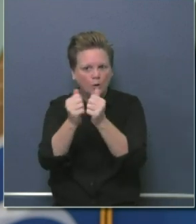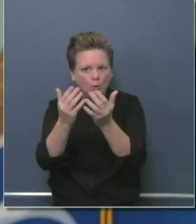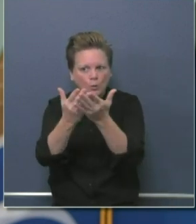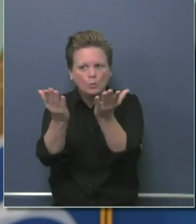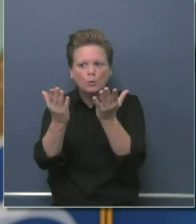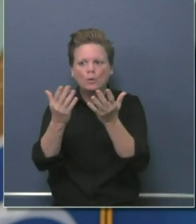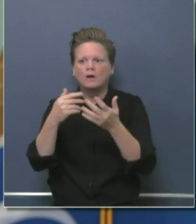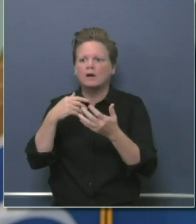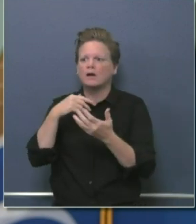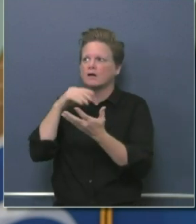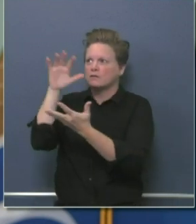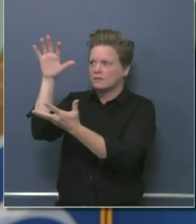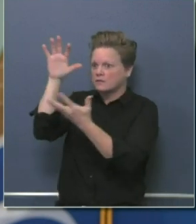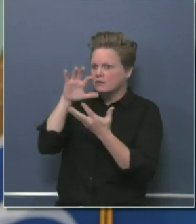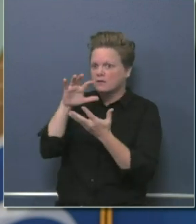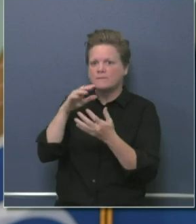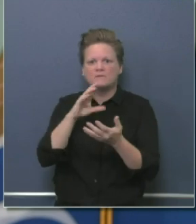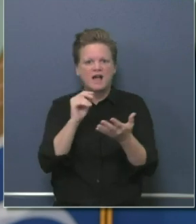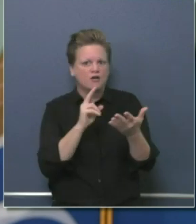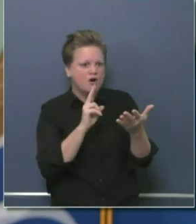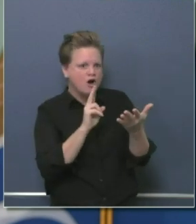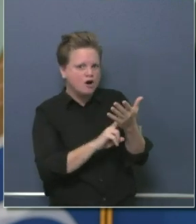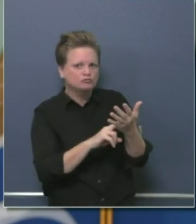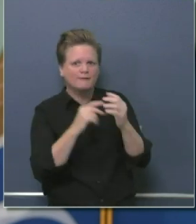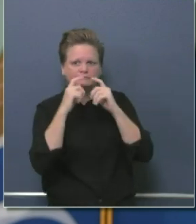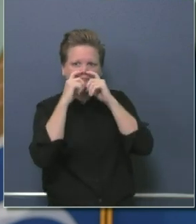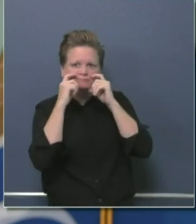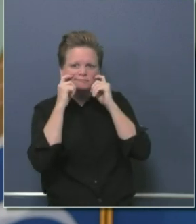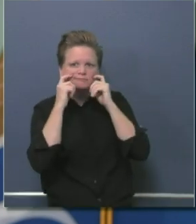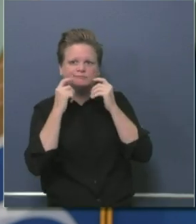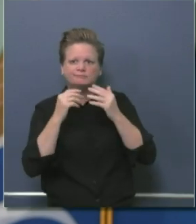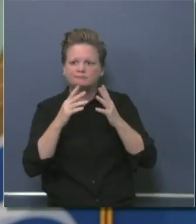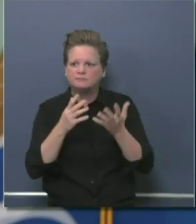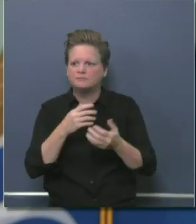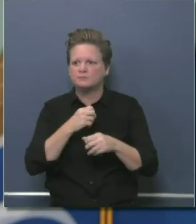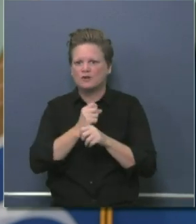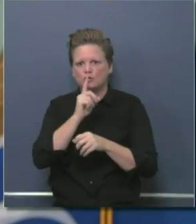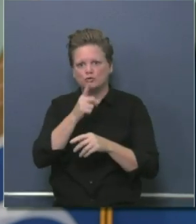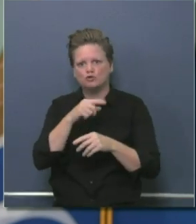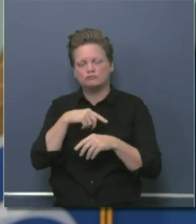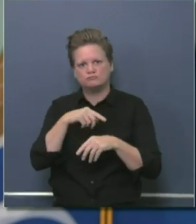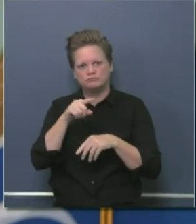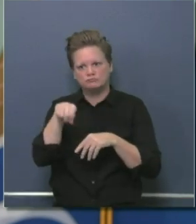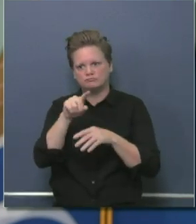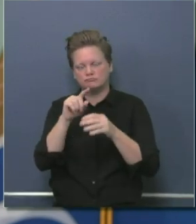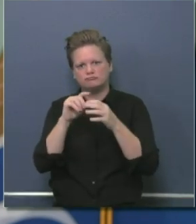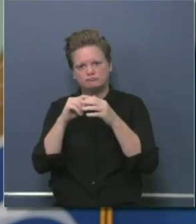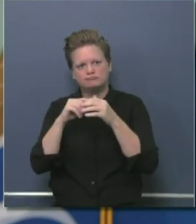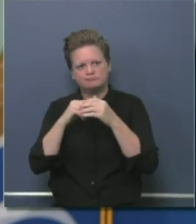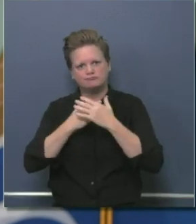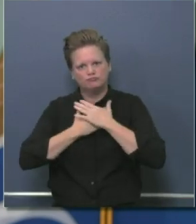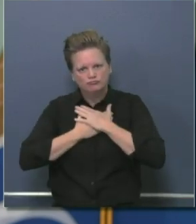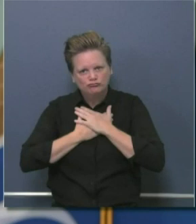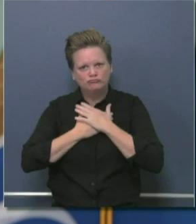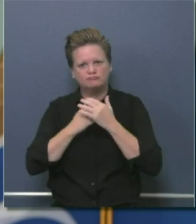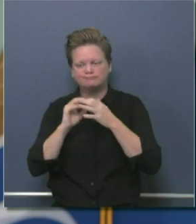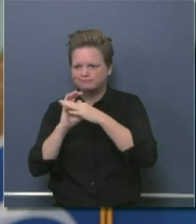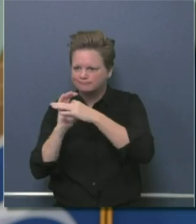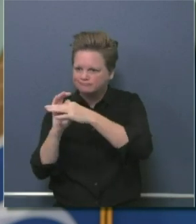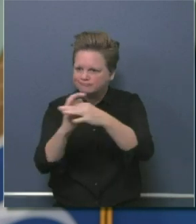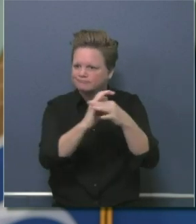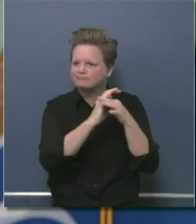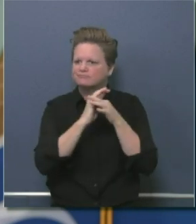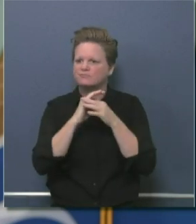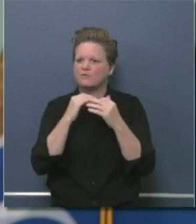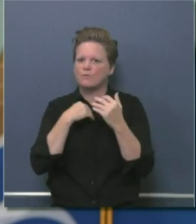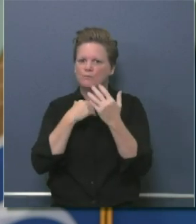all across the state. And a collaborative spirit that continues to permeate. There's exceptions, and I'm sure you'll ask me a few